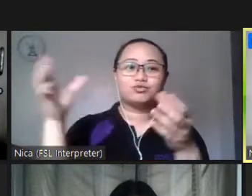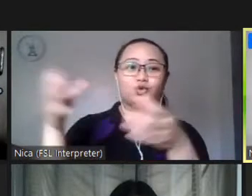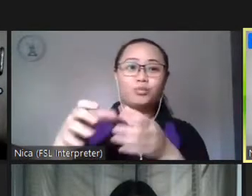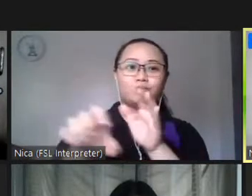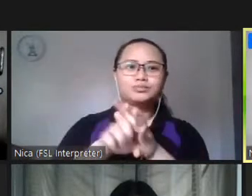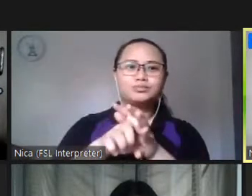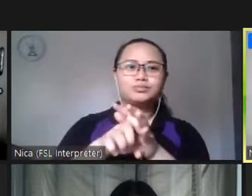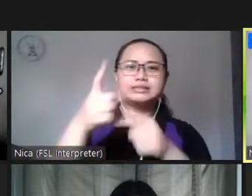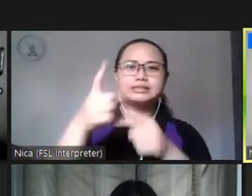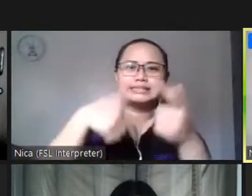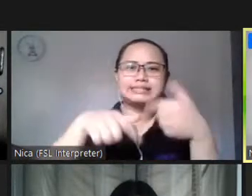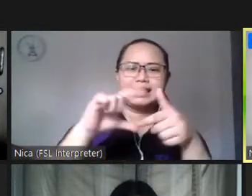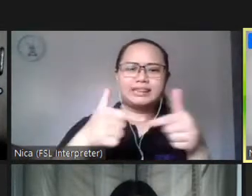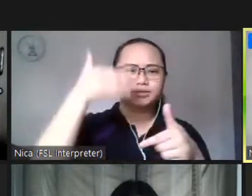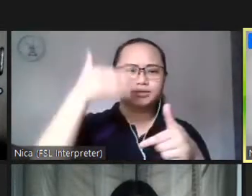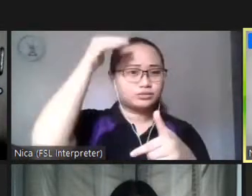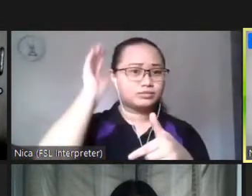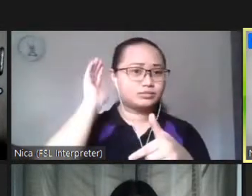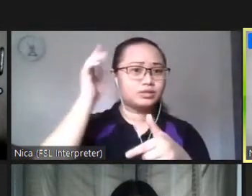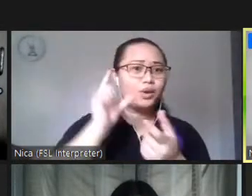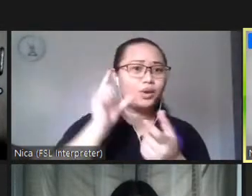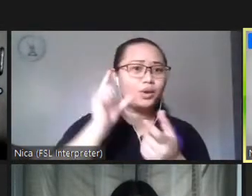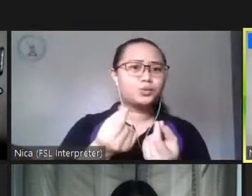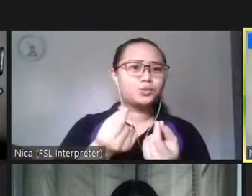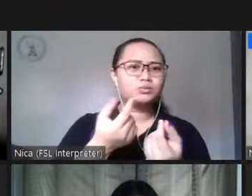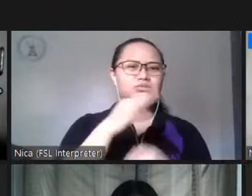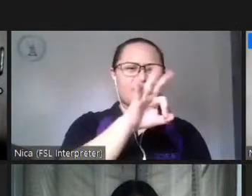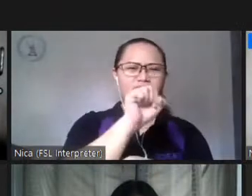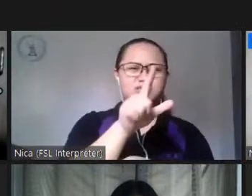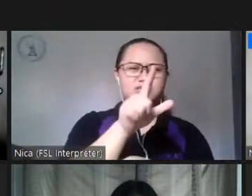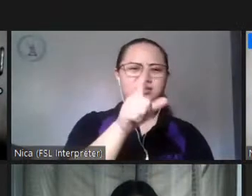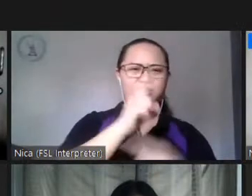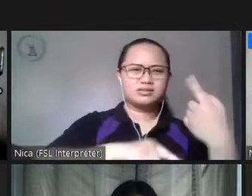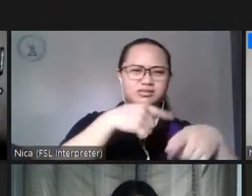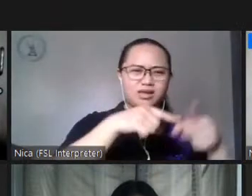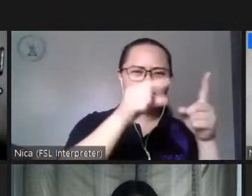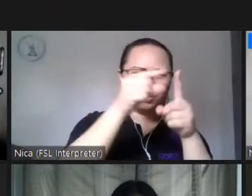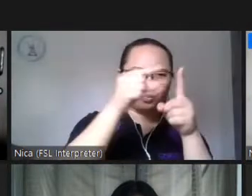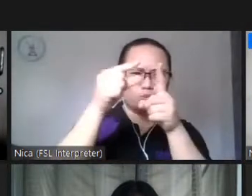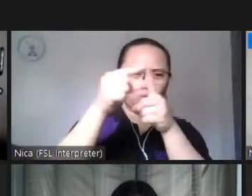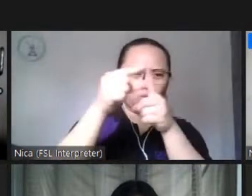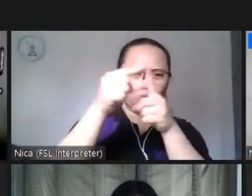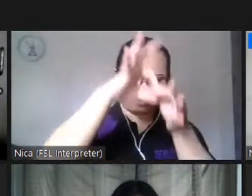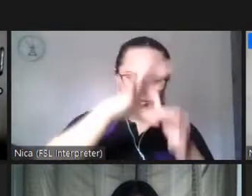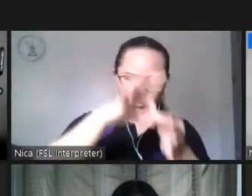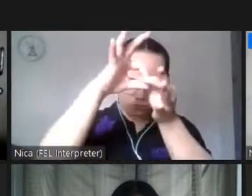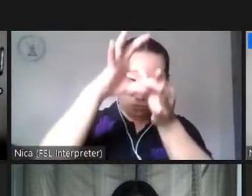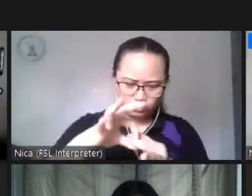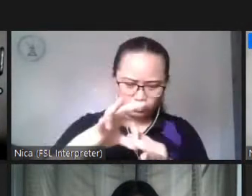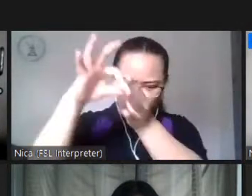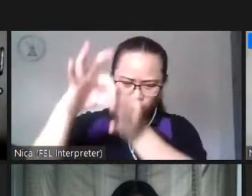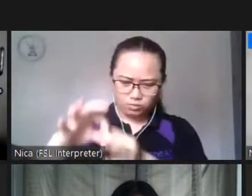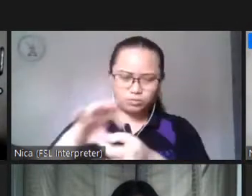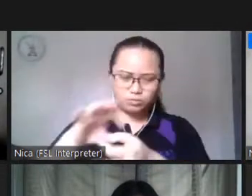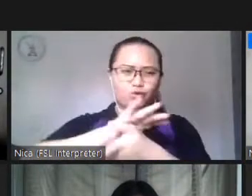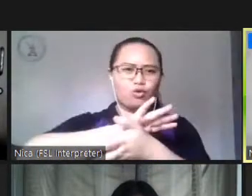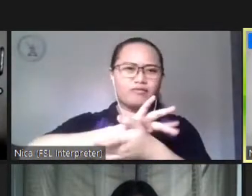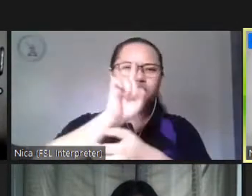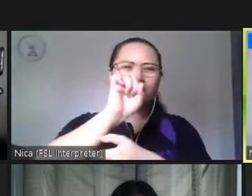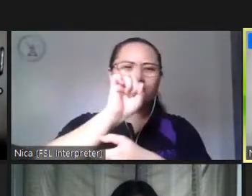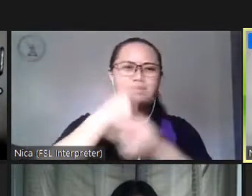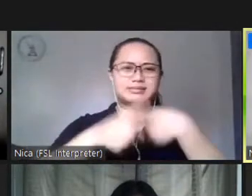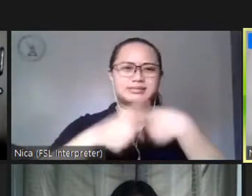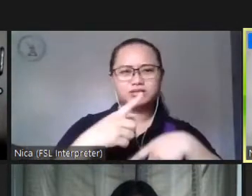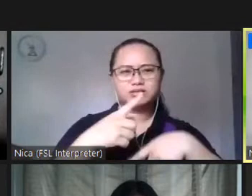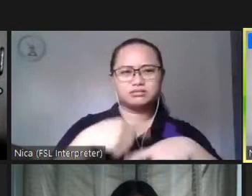Martinez, is to coin FSL signs for words commonly used for COVID. For example, ano